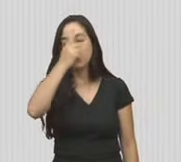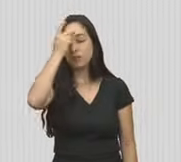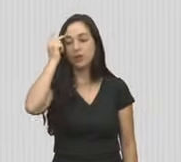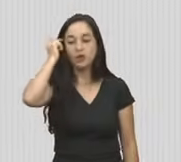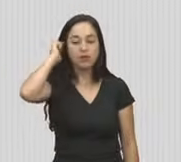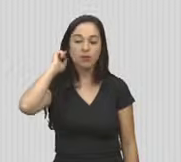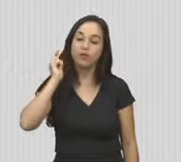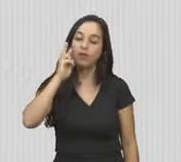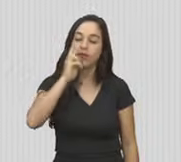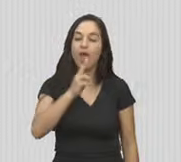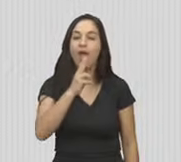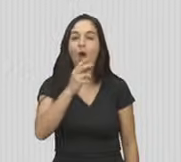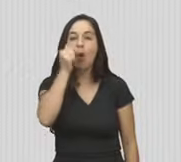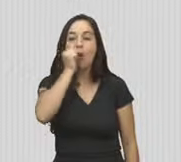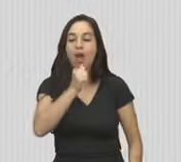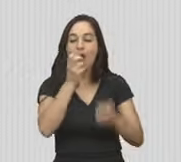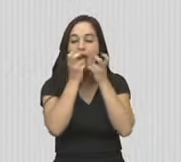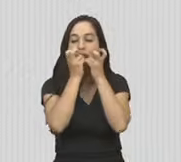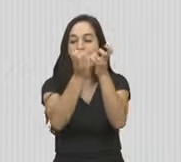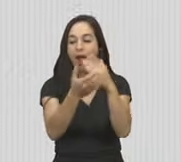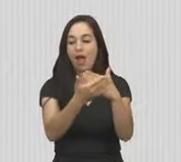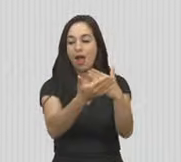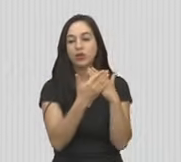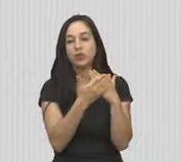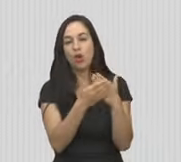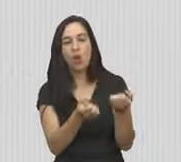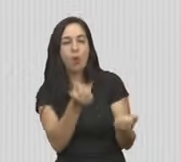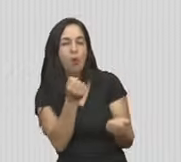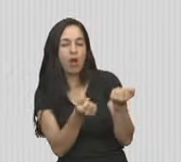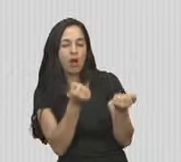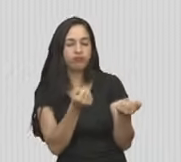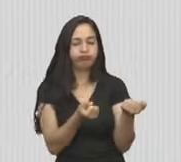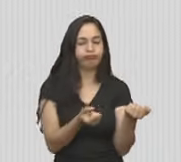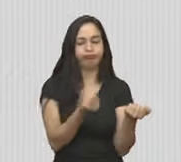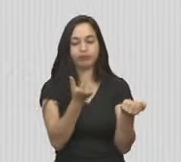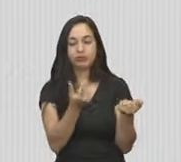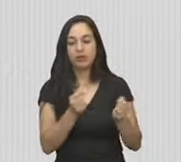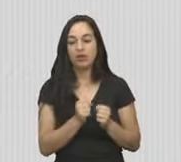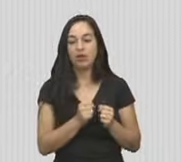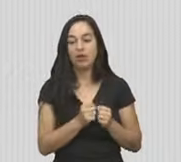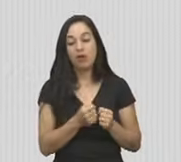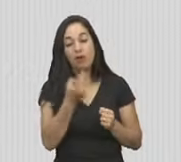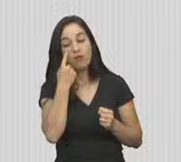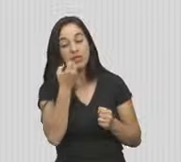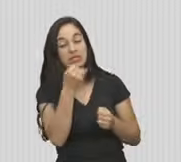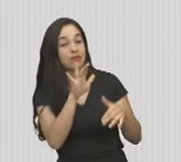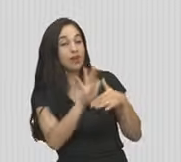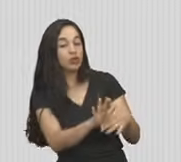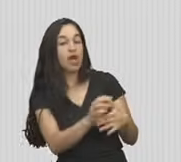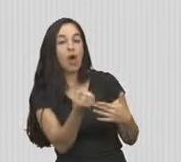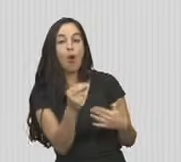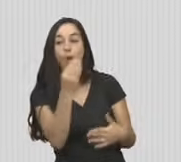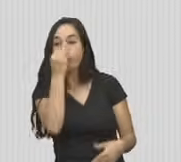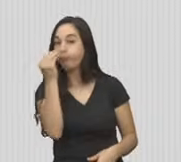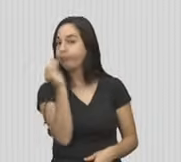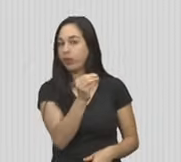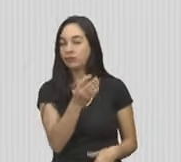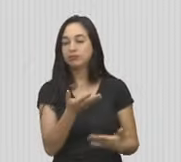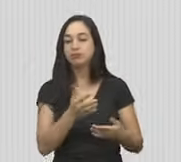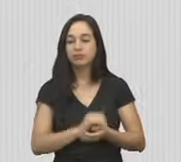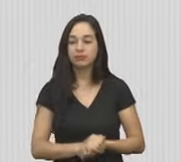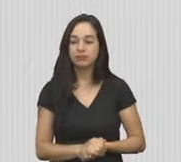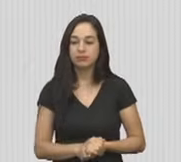girl screaming for help from a suspicious-looking car? Or will they choose to walk away and leave her helpless for her doom?